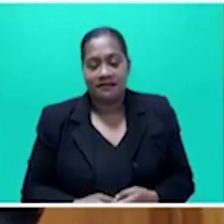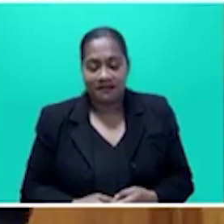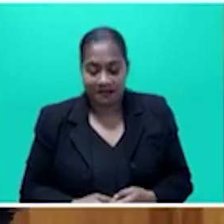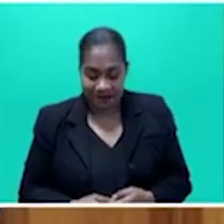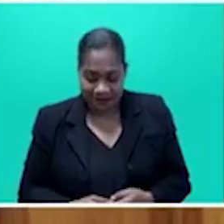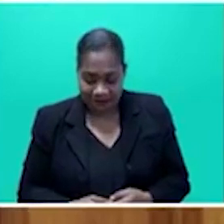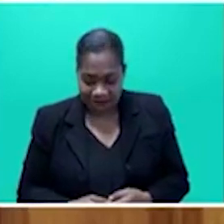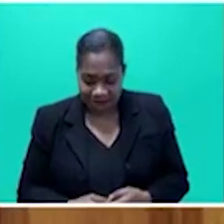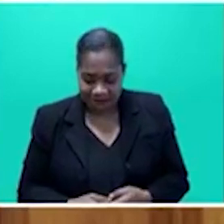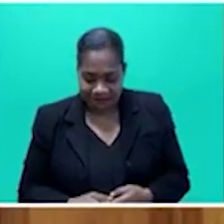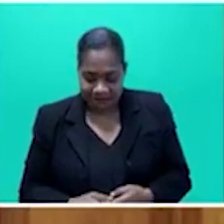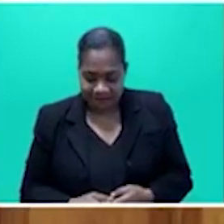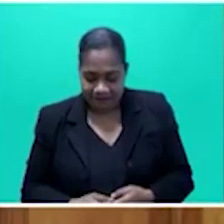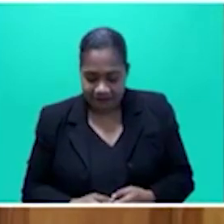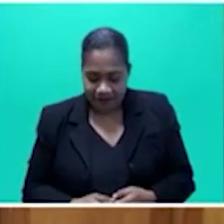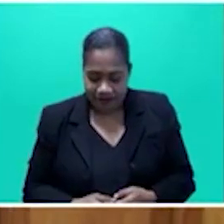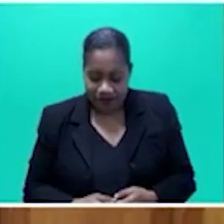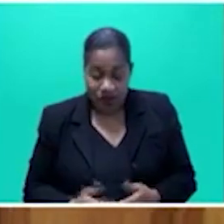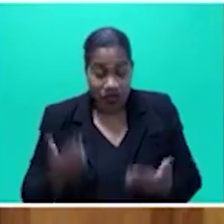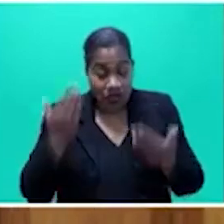Honorable Speaker, on the hotels,